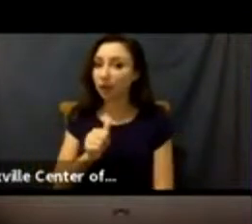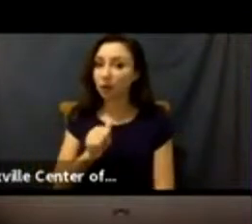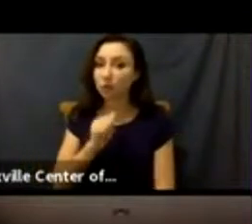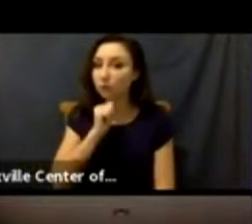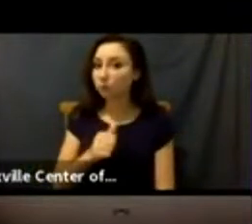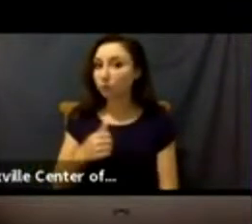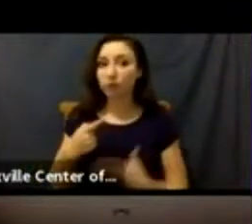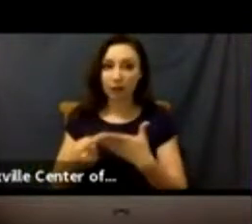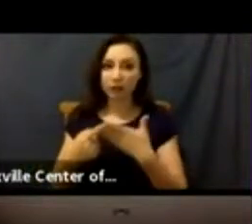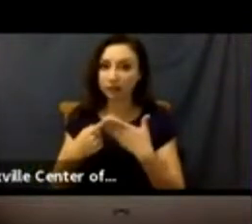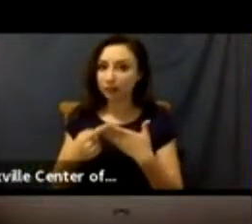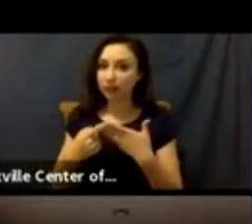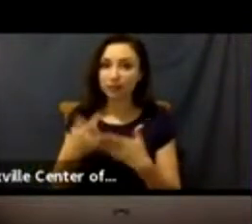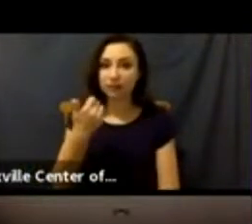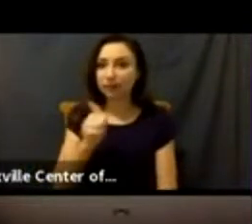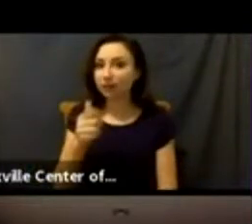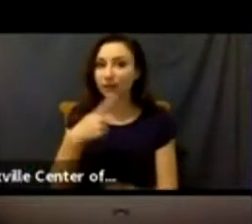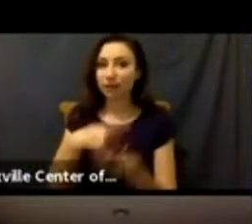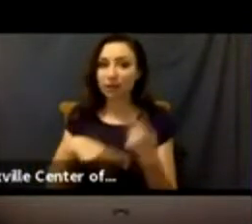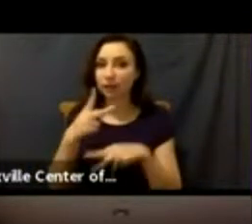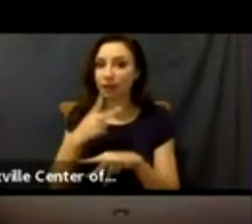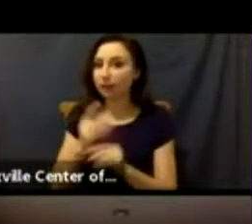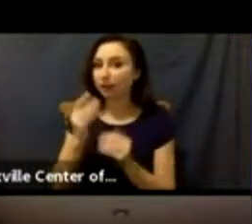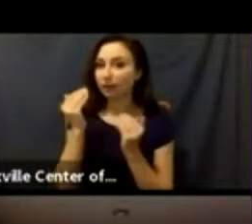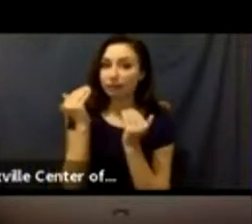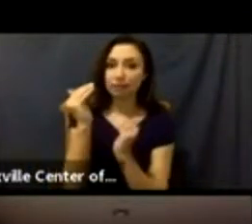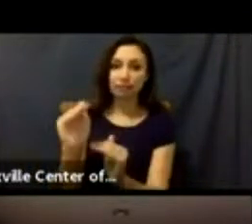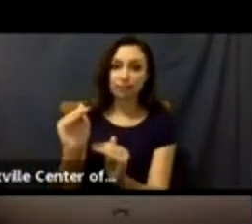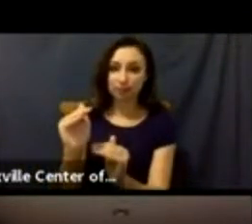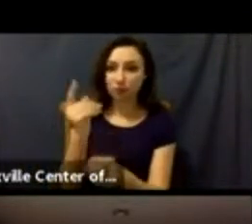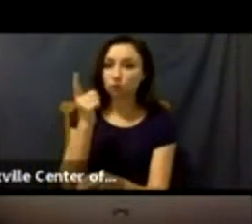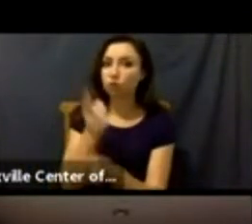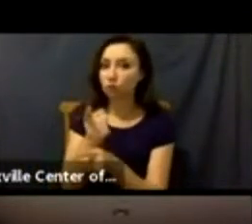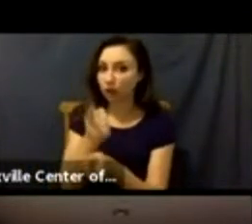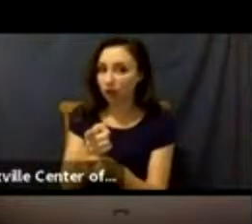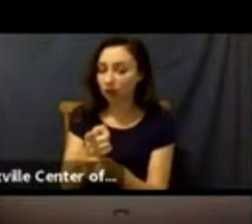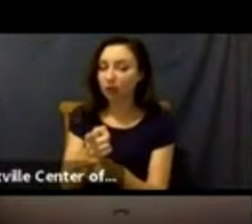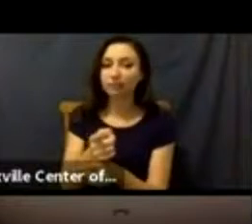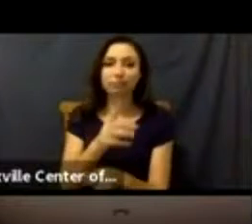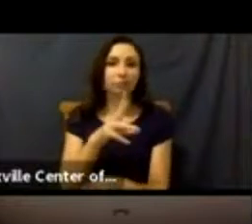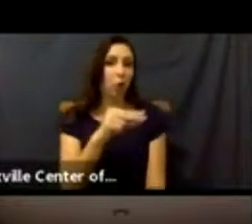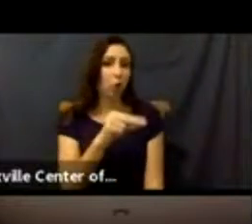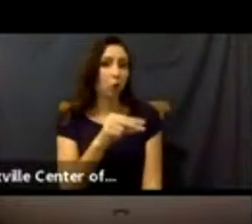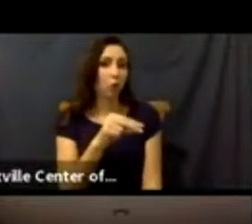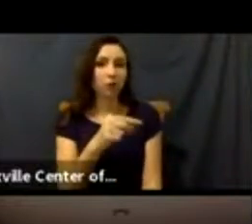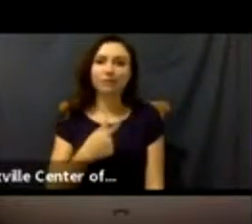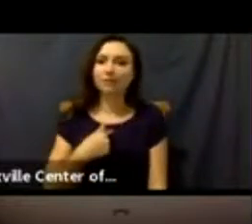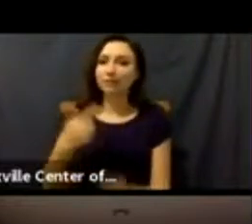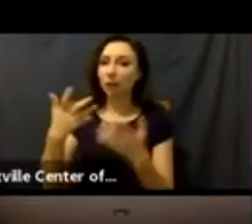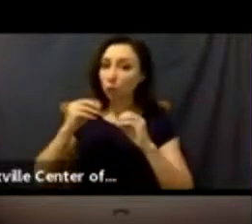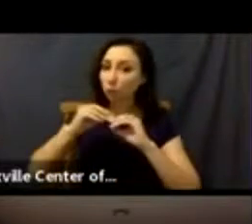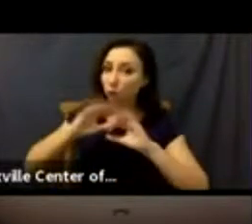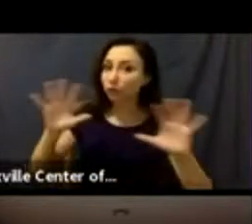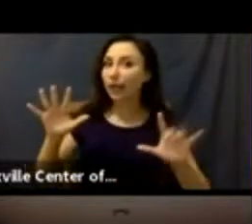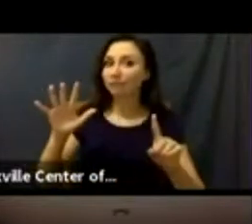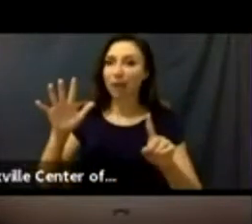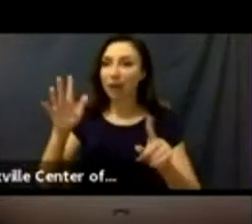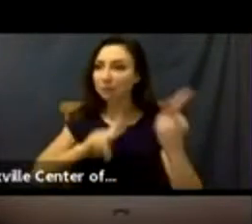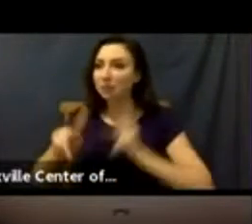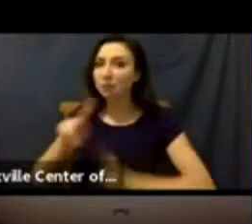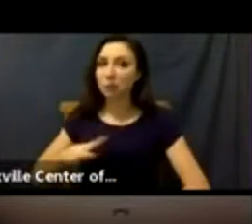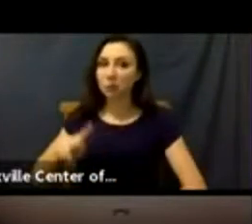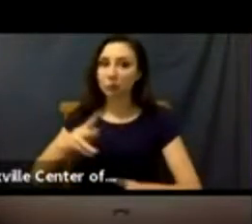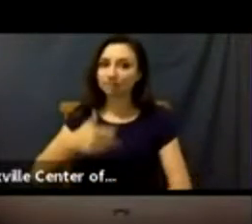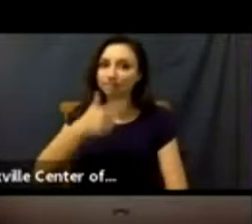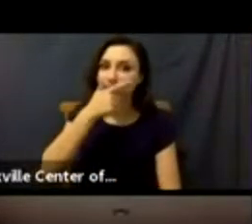talking about any kind of regulation. No. I just want to make it clear to anyone who's listening what you're suggesting.